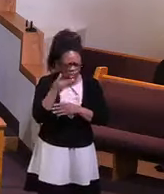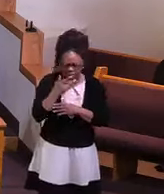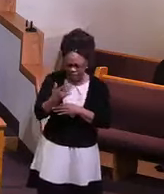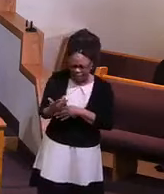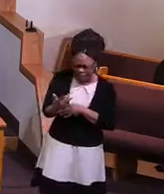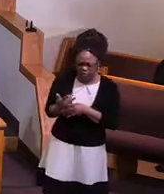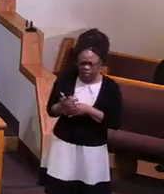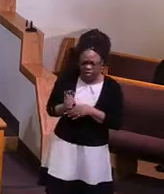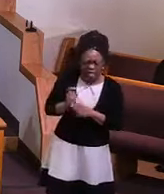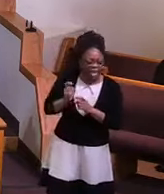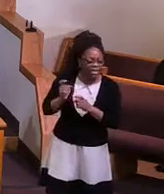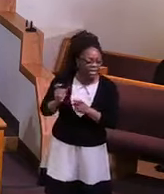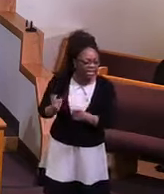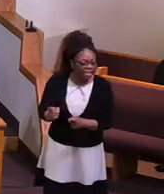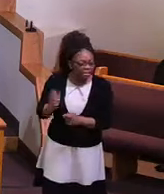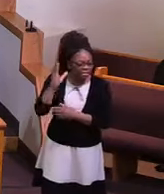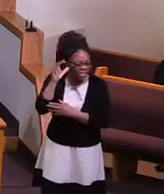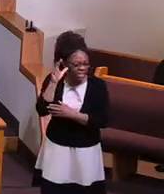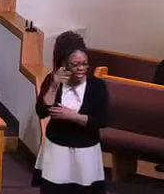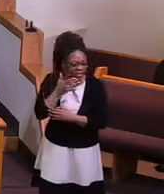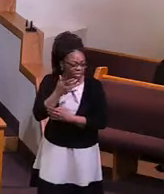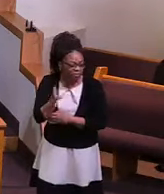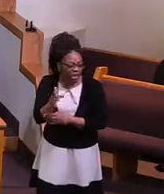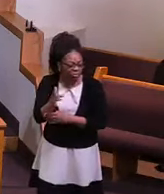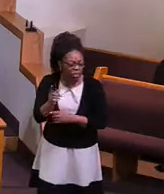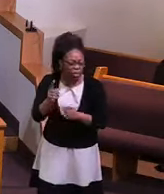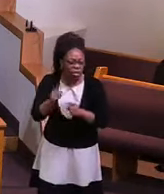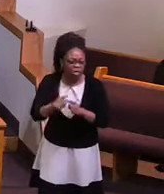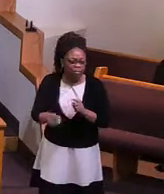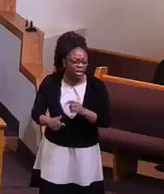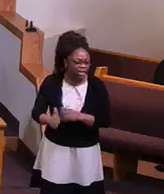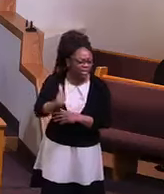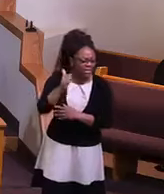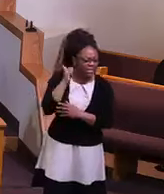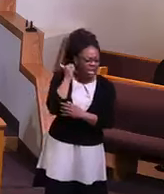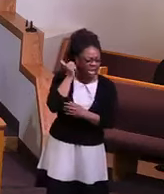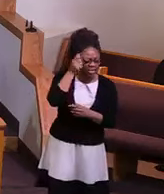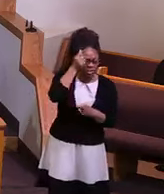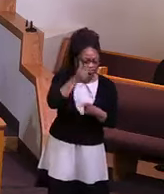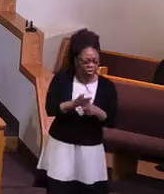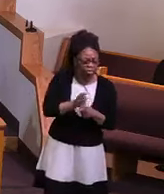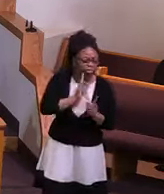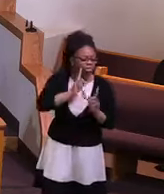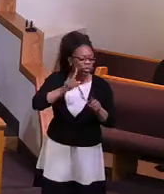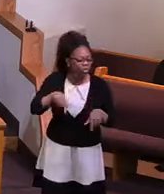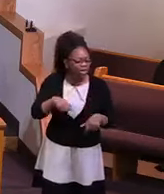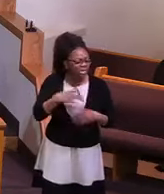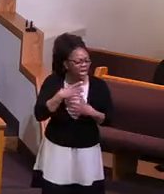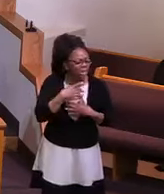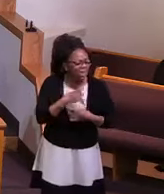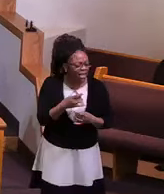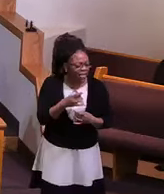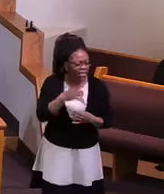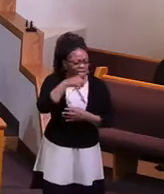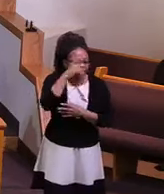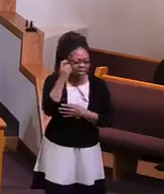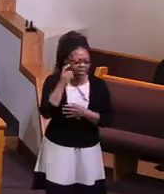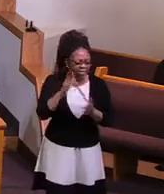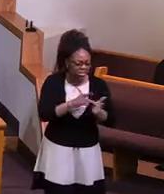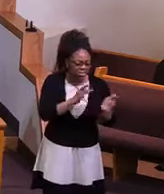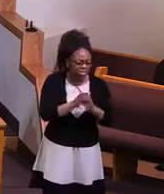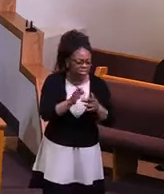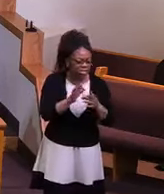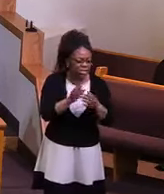the demons a favor, but denies this brother's request. I like this because Jesus is informing